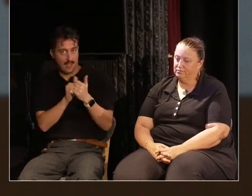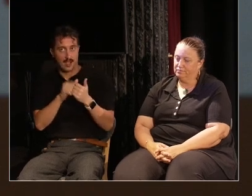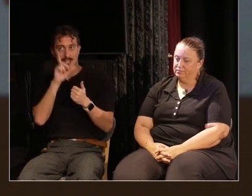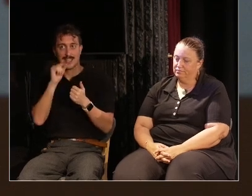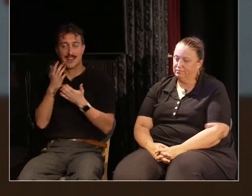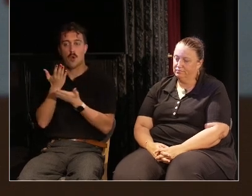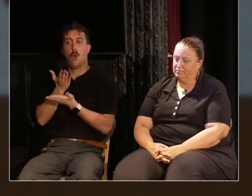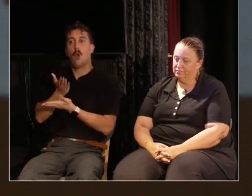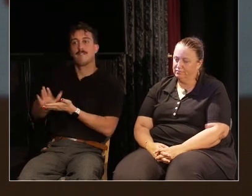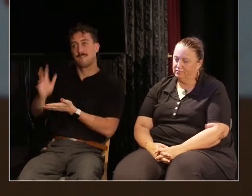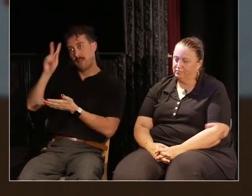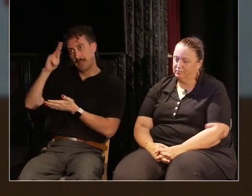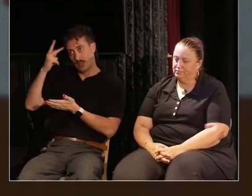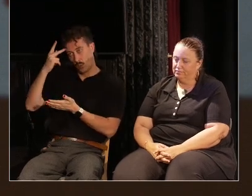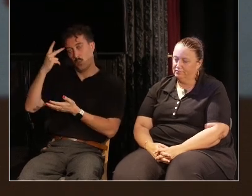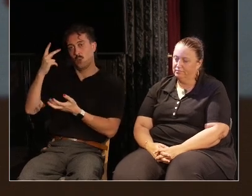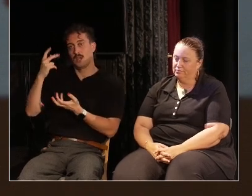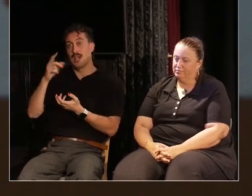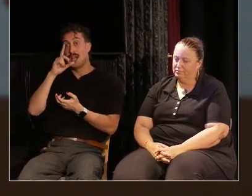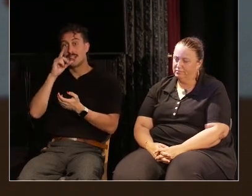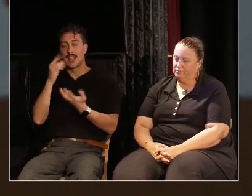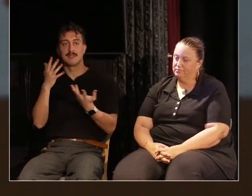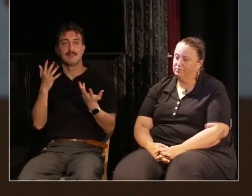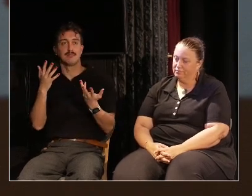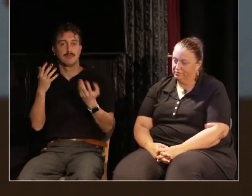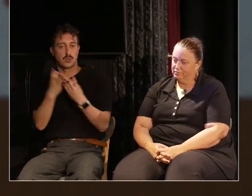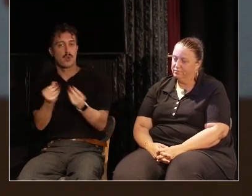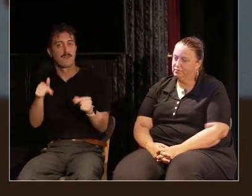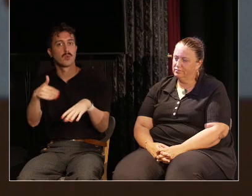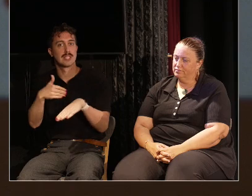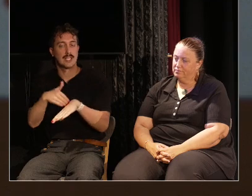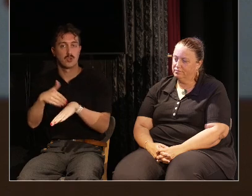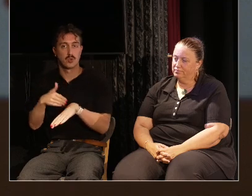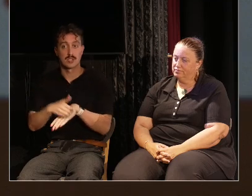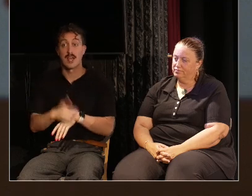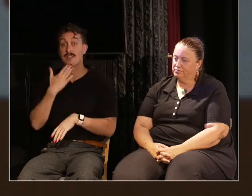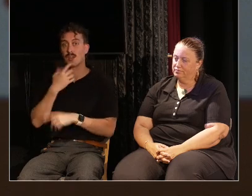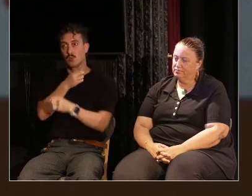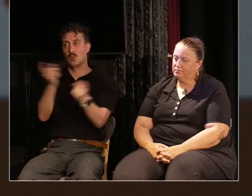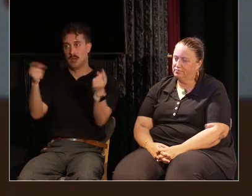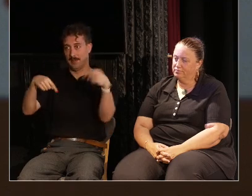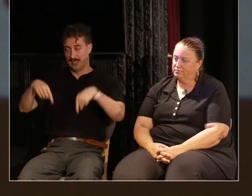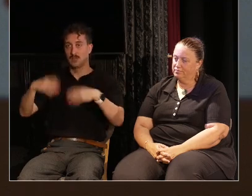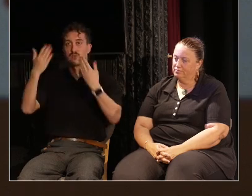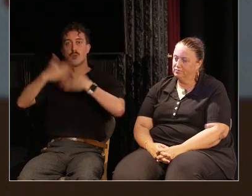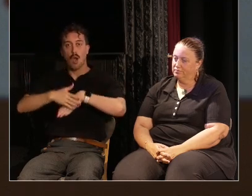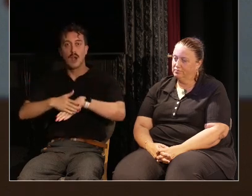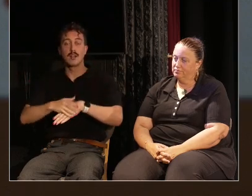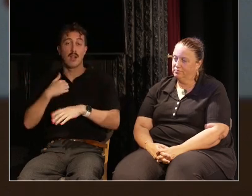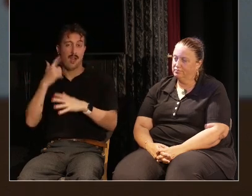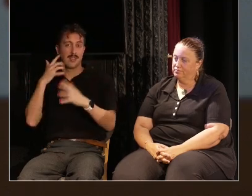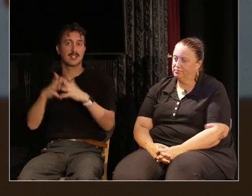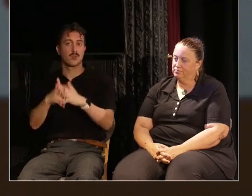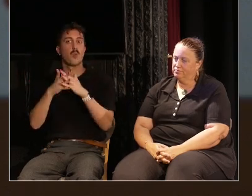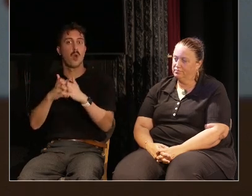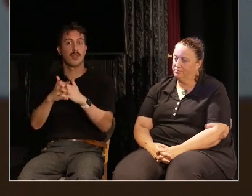solve a lot of these challenges. So I thank you for coming tonight and giving your time. I do think it's worth doing, and I think hopefully